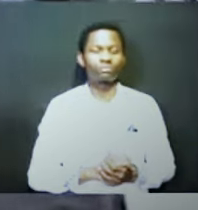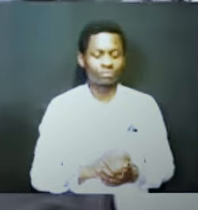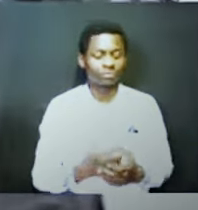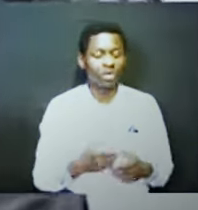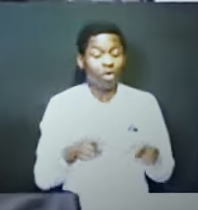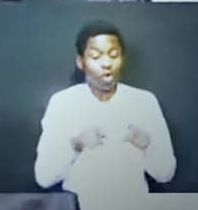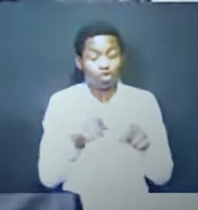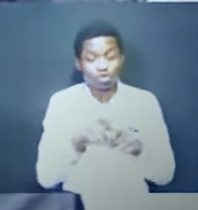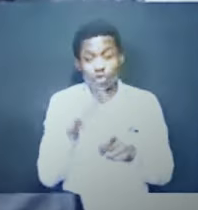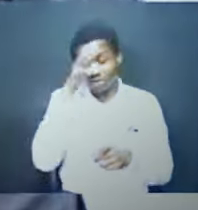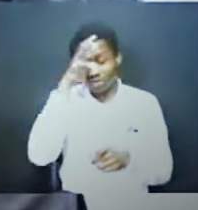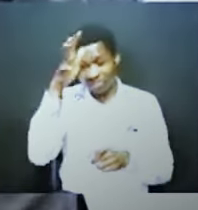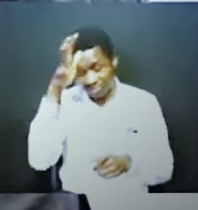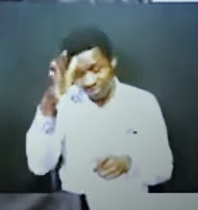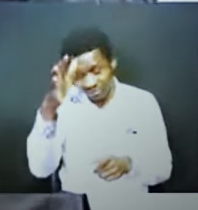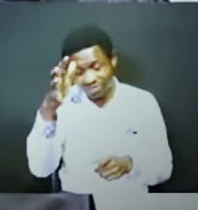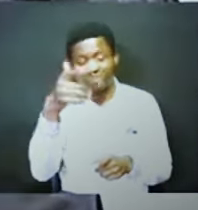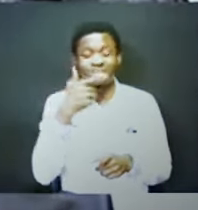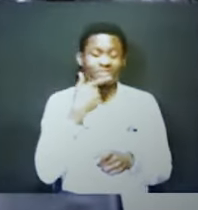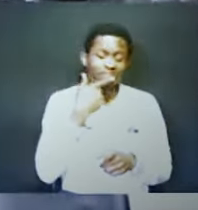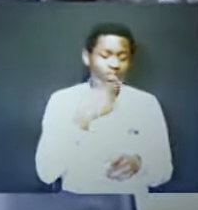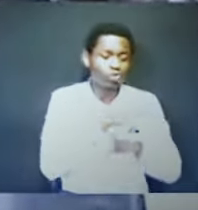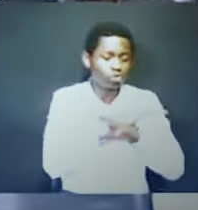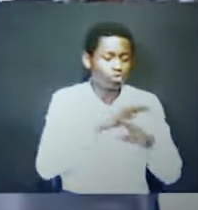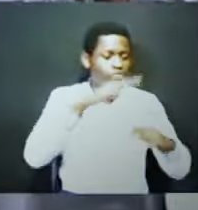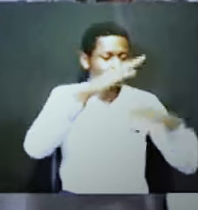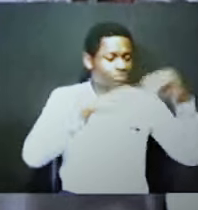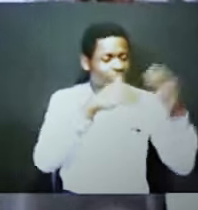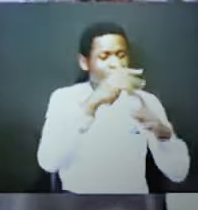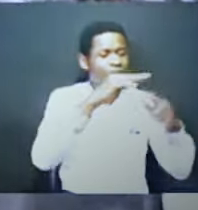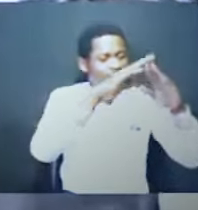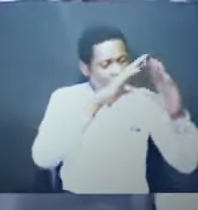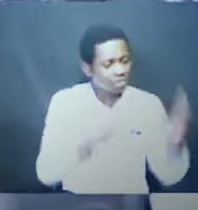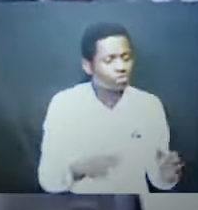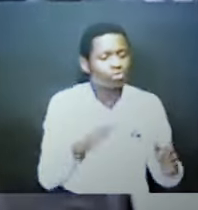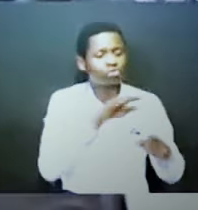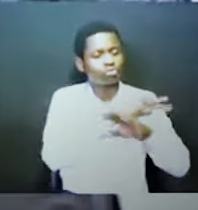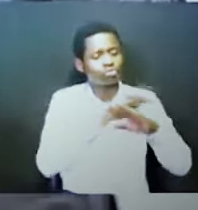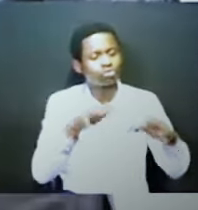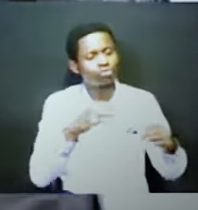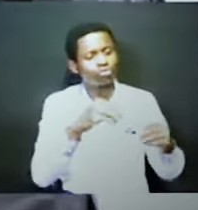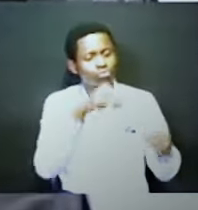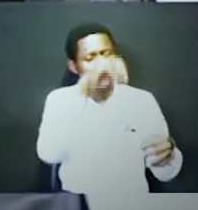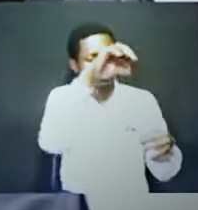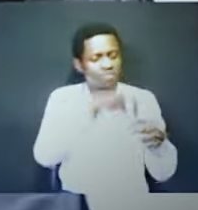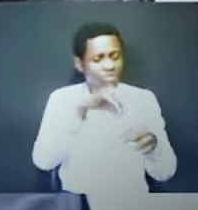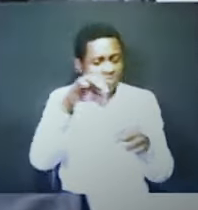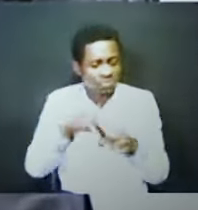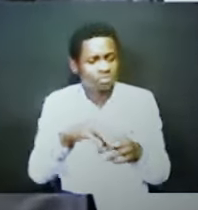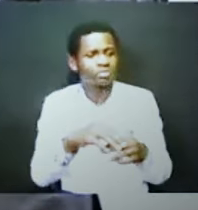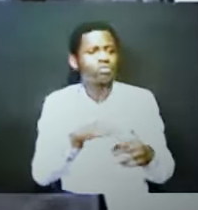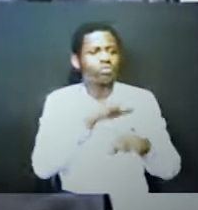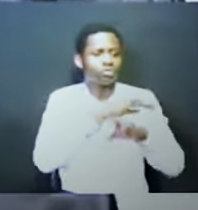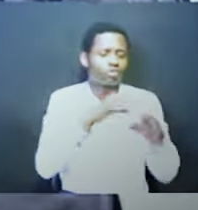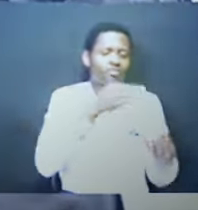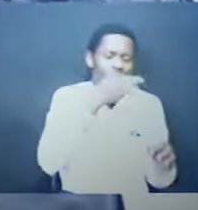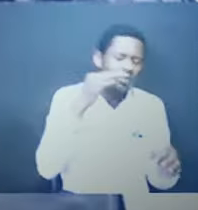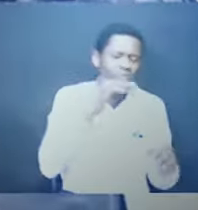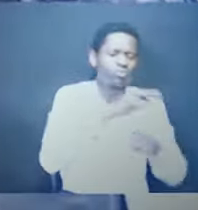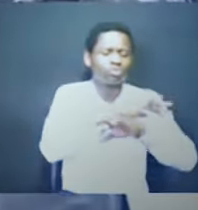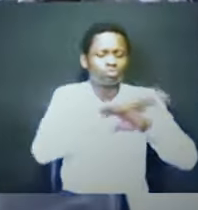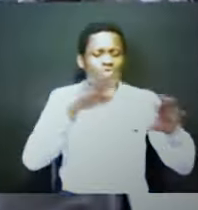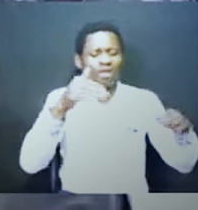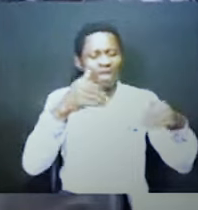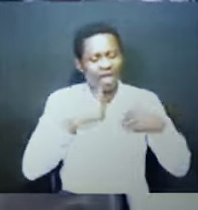houses, sow seed, or plant vineyards. You must never have any of these